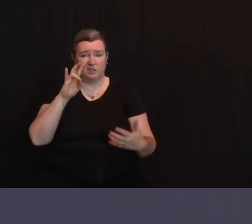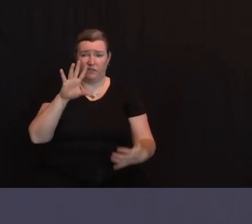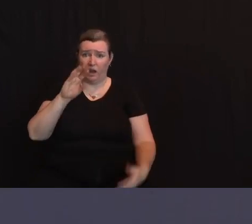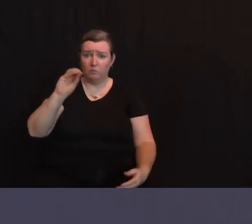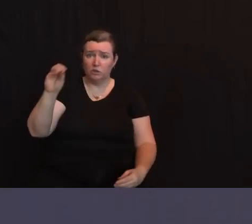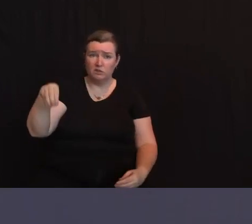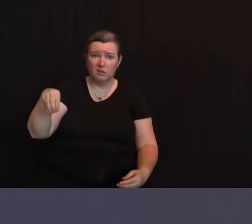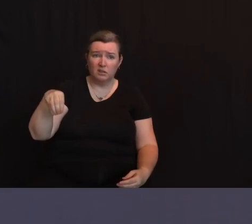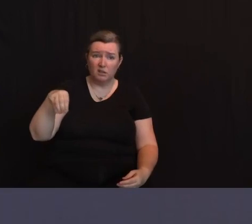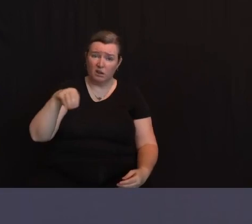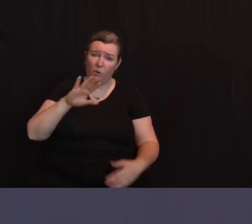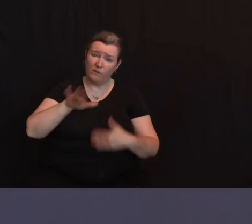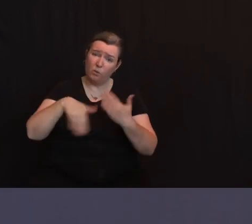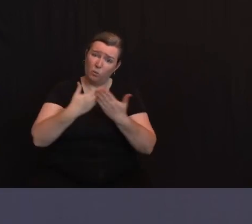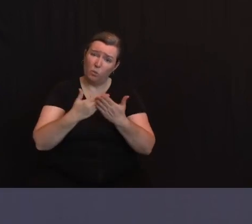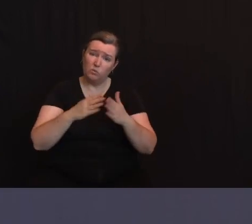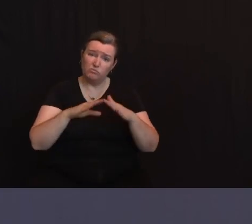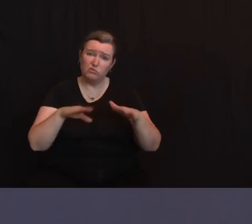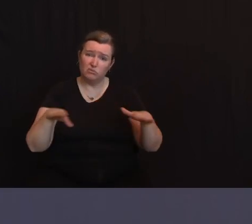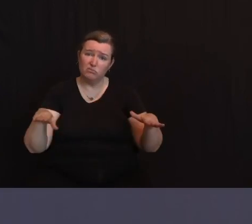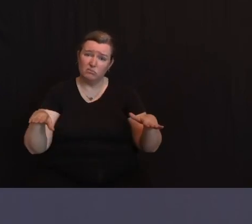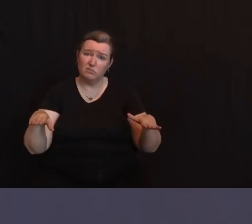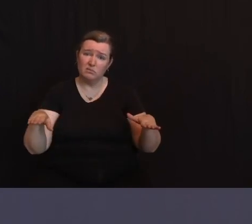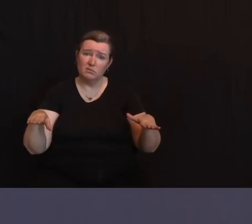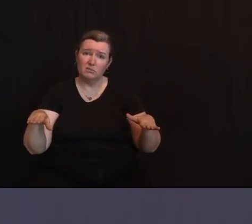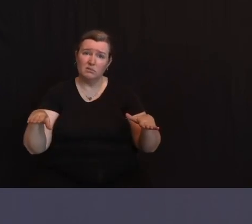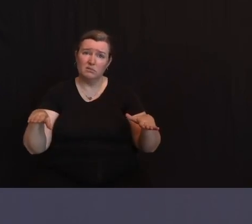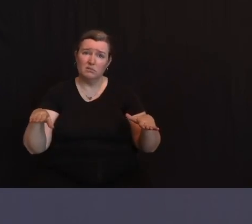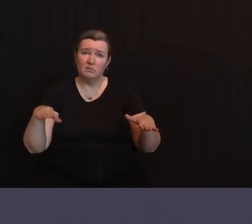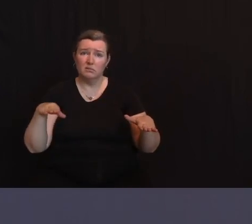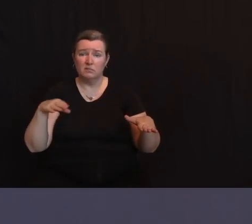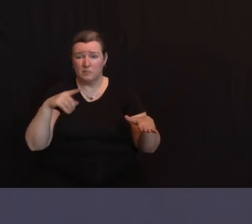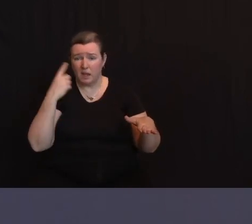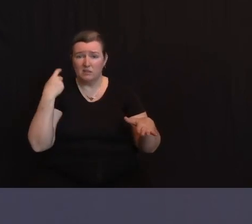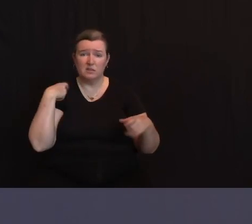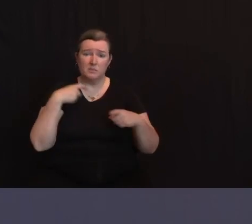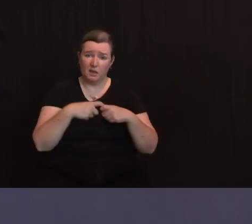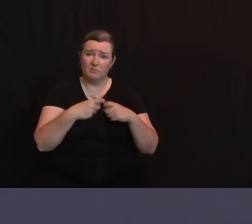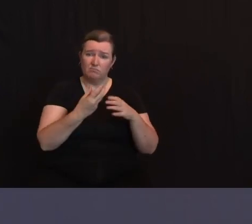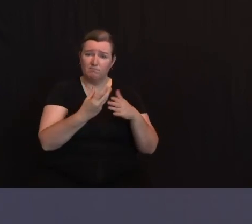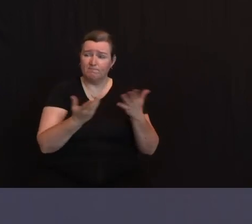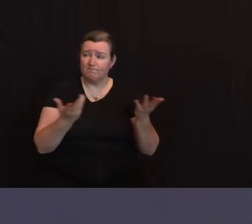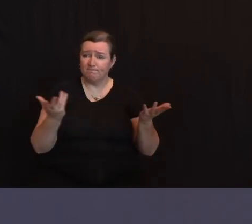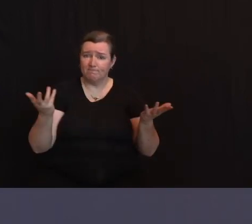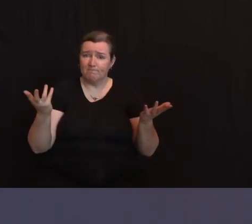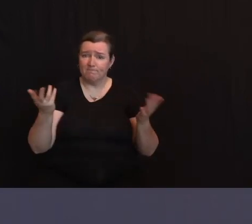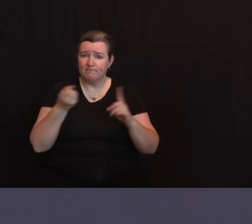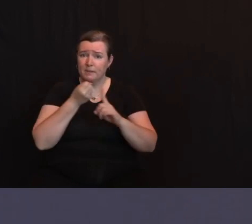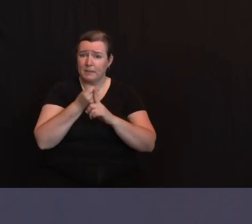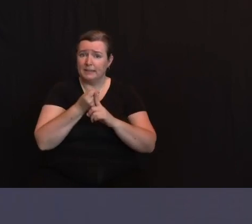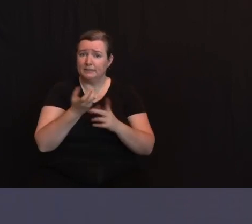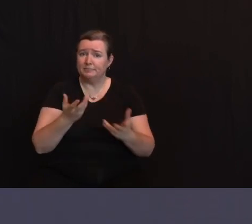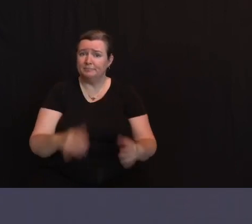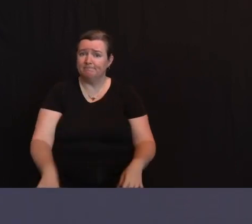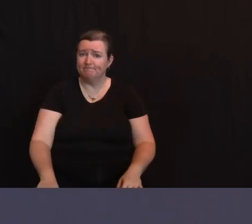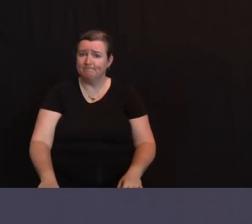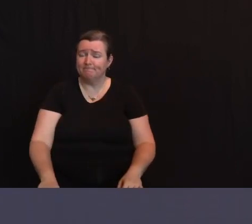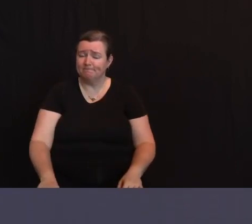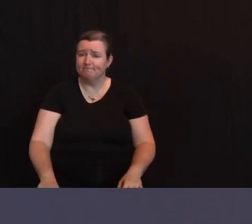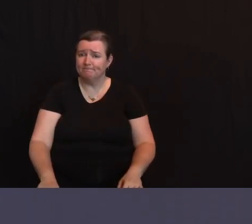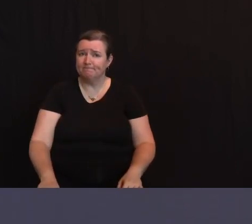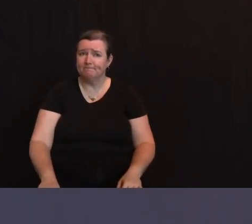cases. Secondly, thank you for the long-term care summary, update rather, and also particularly on the